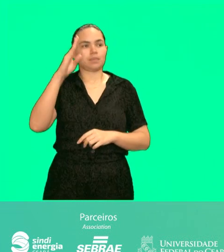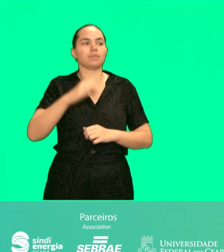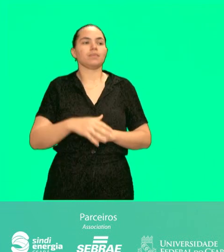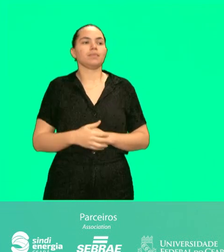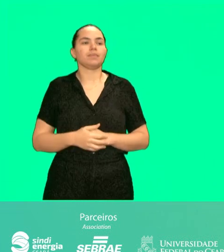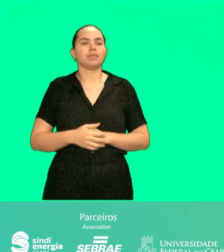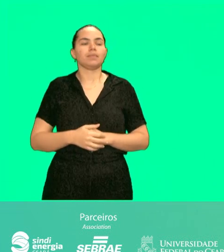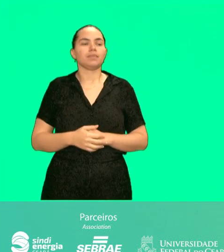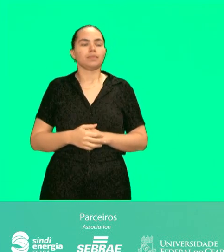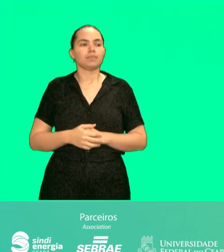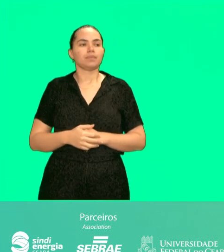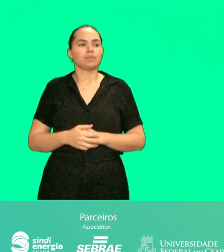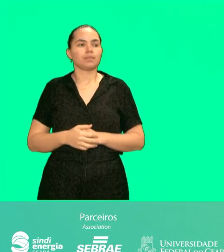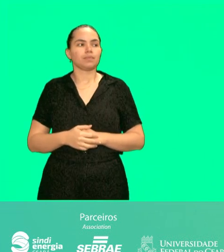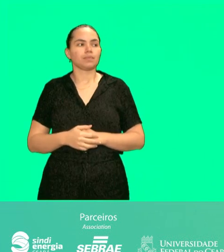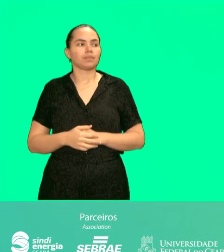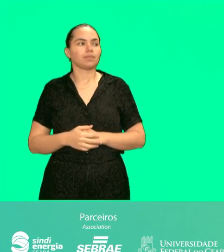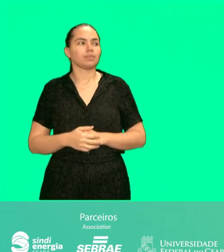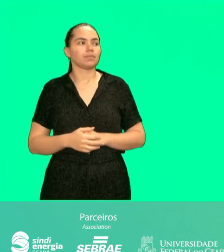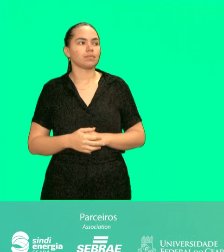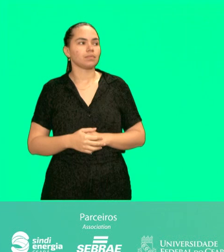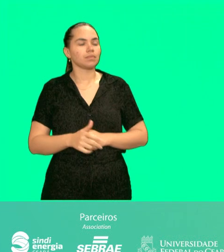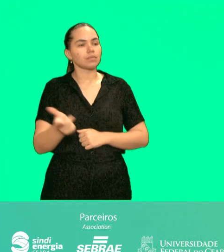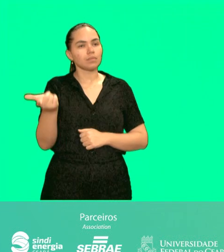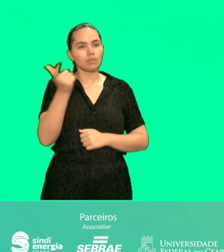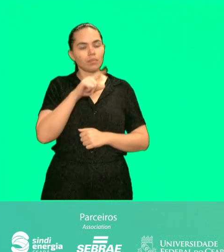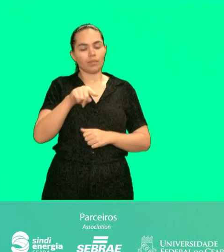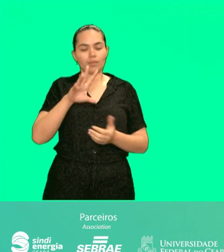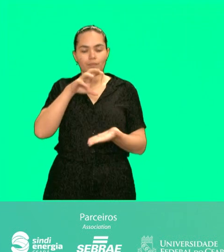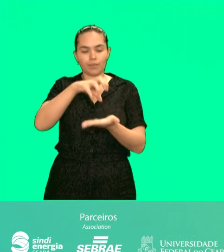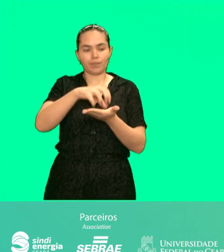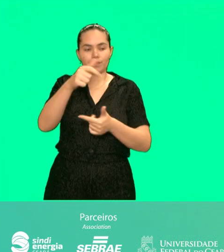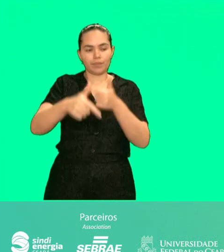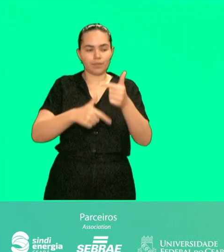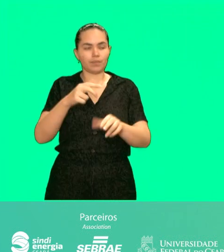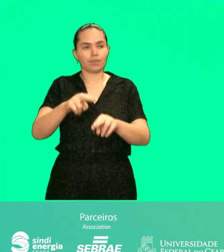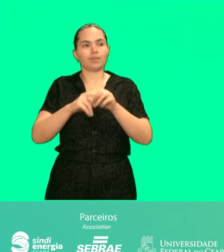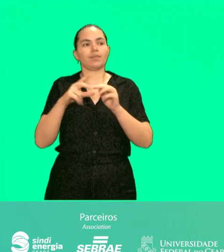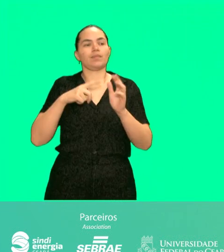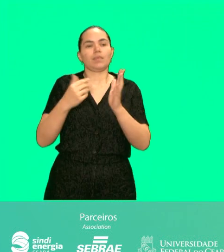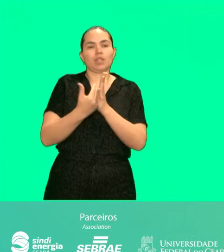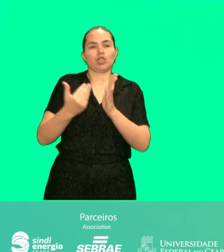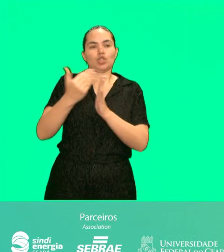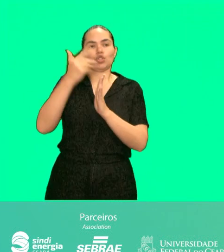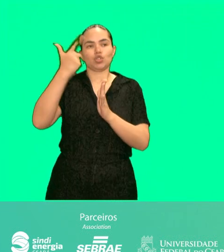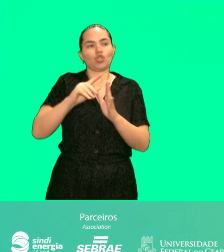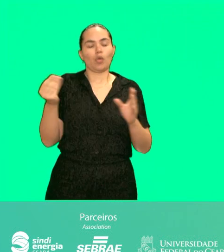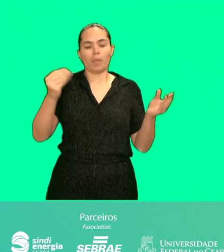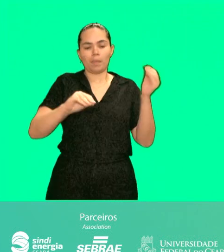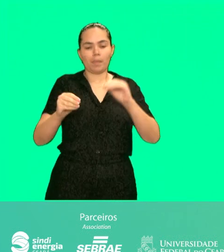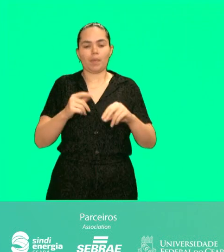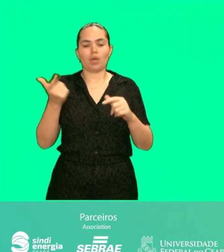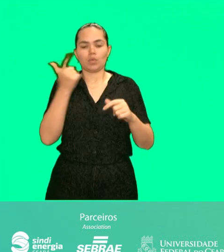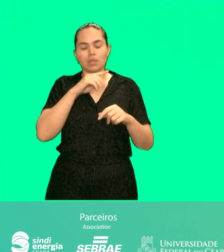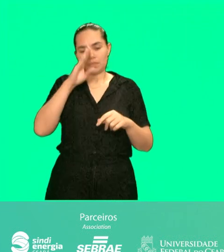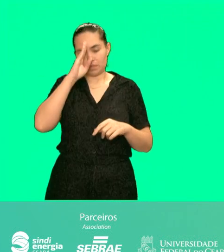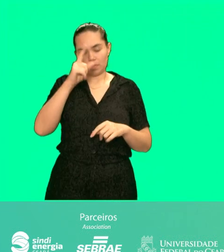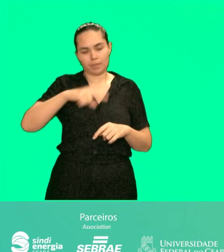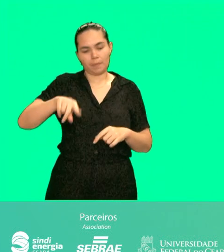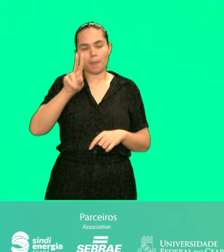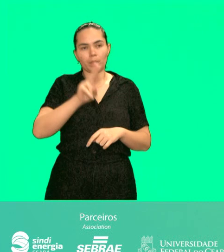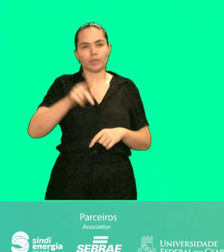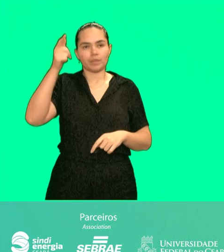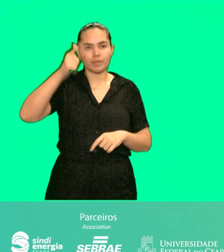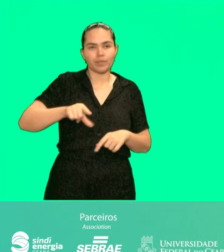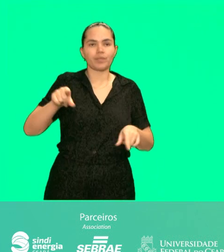de them to the operação, né? operations Chegando no site de site. operação, essa So remontagem, in this né, basicamente é ligar os reassemblage, it's módulos basically